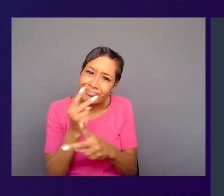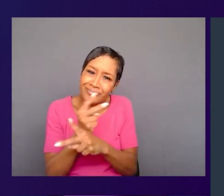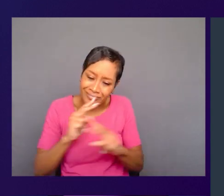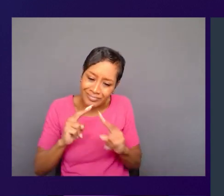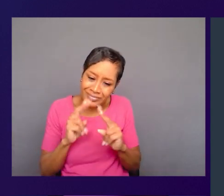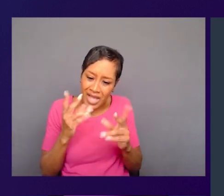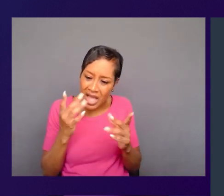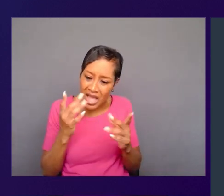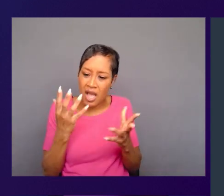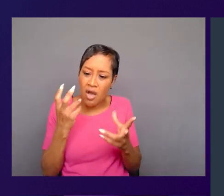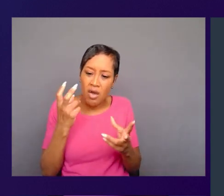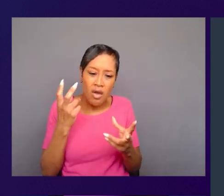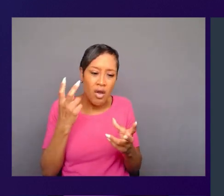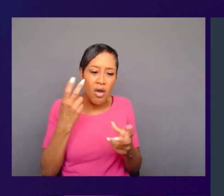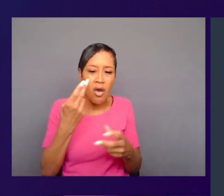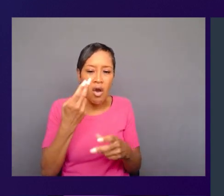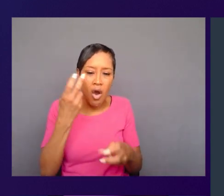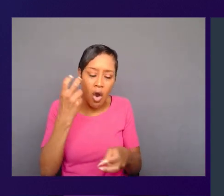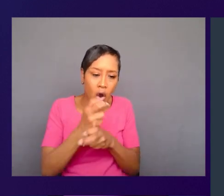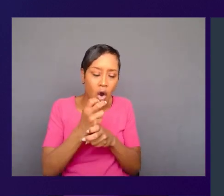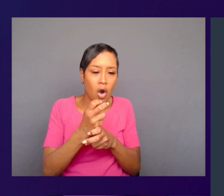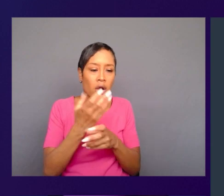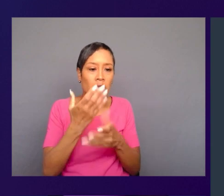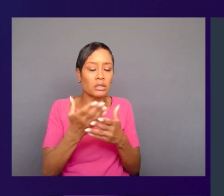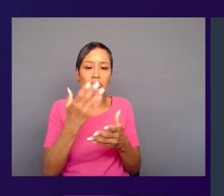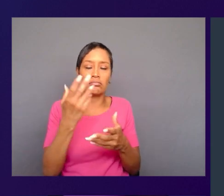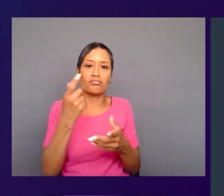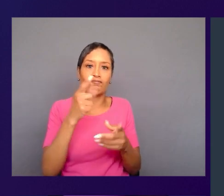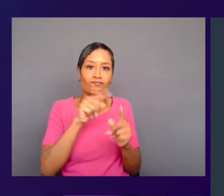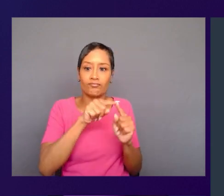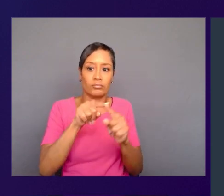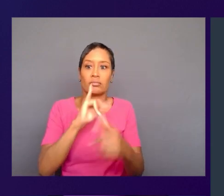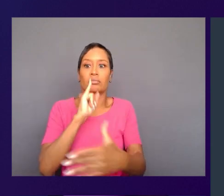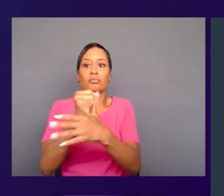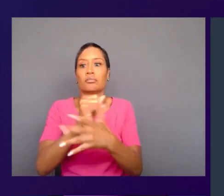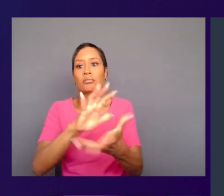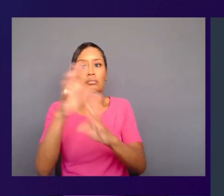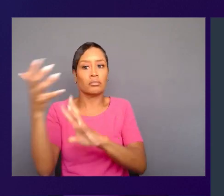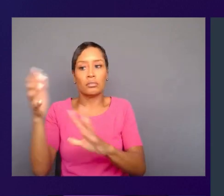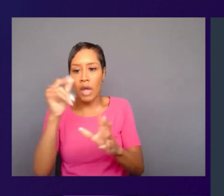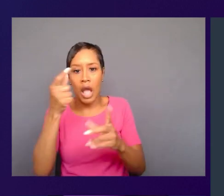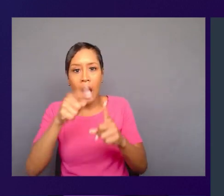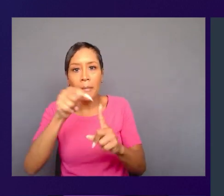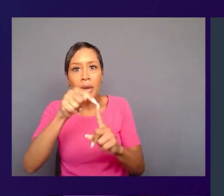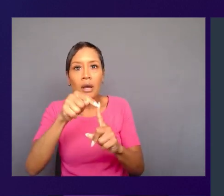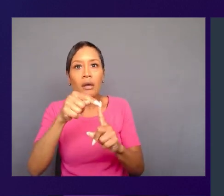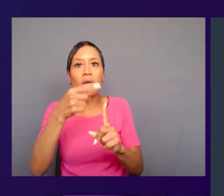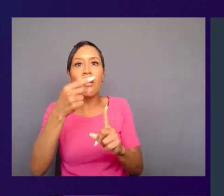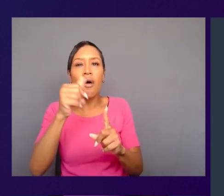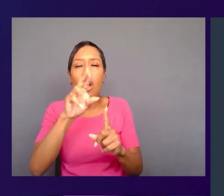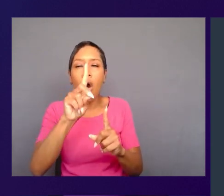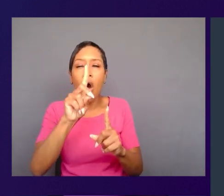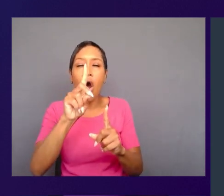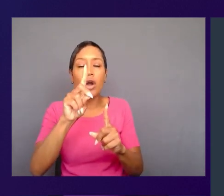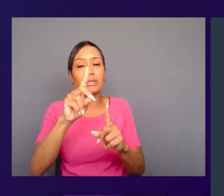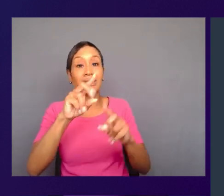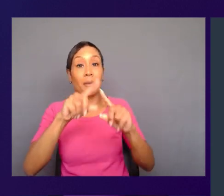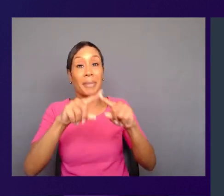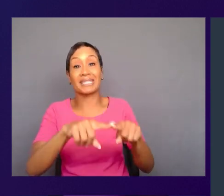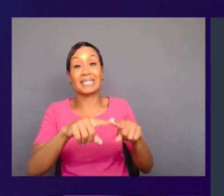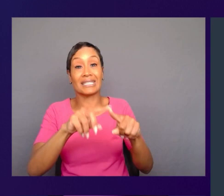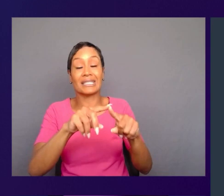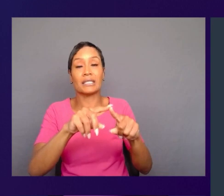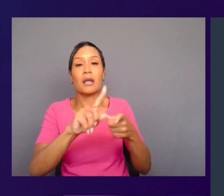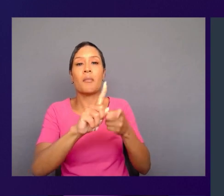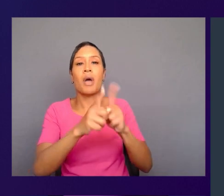hard dependencies that can translate into an interruption in your service if something goes wrong. Perhaps you can turn those hard dependencies into soft